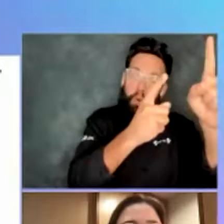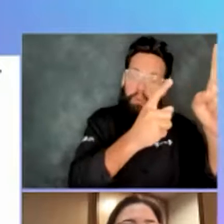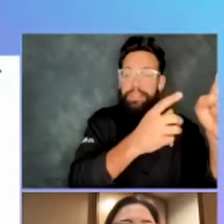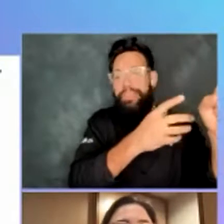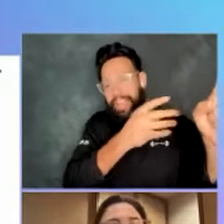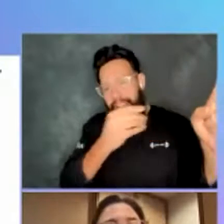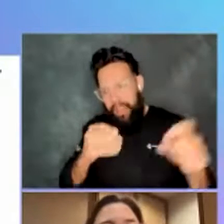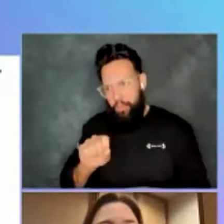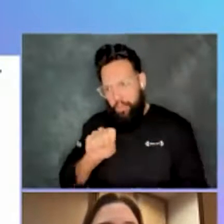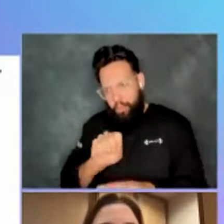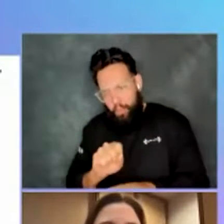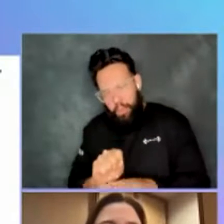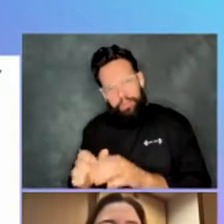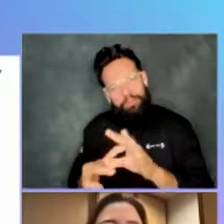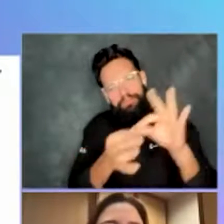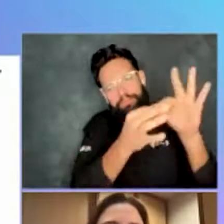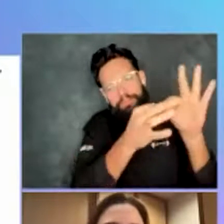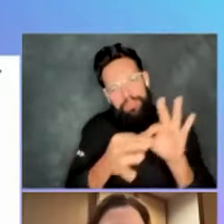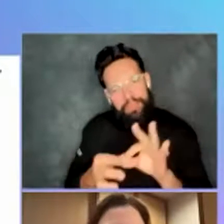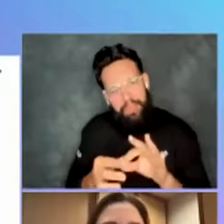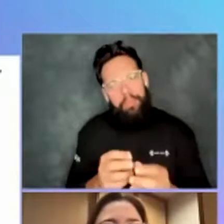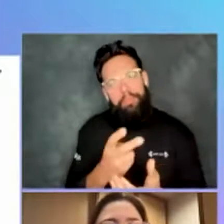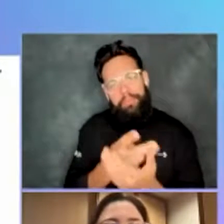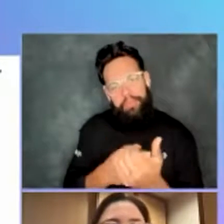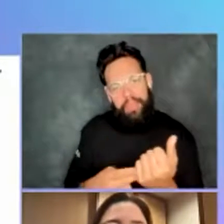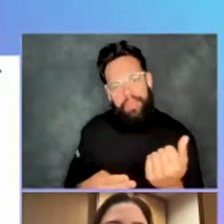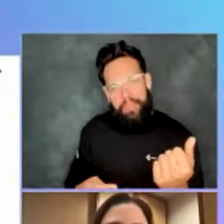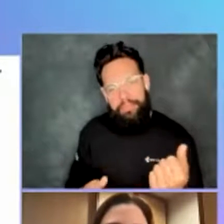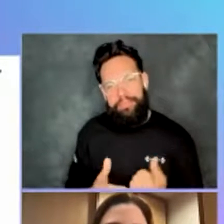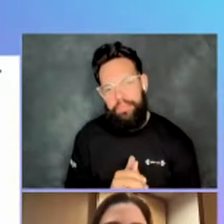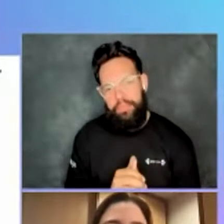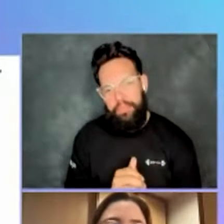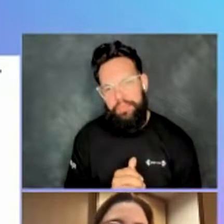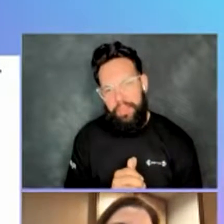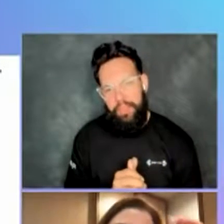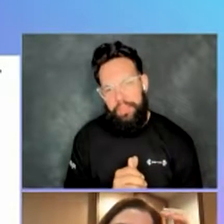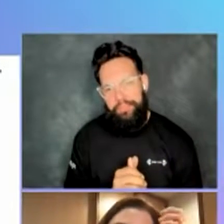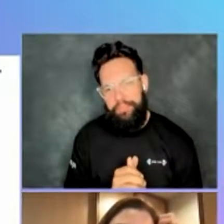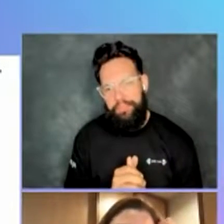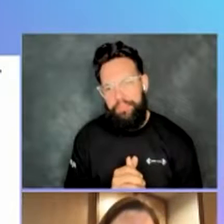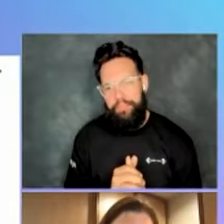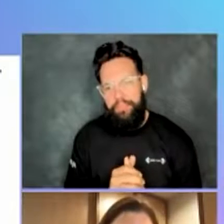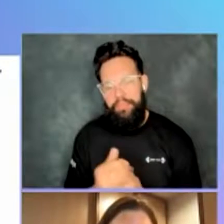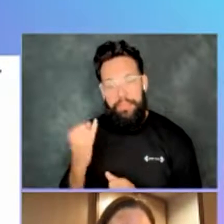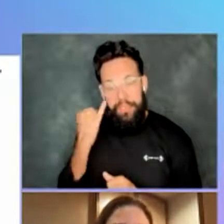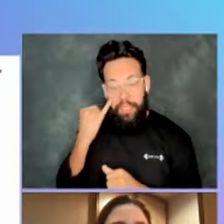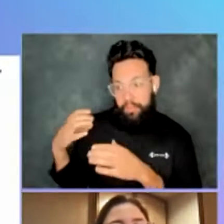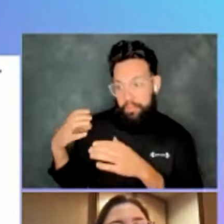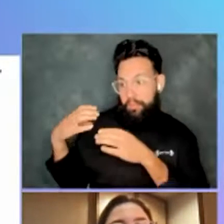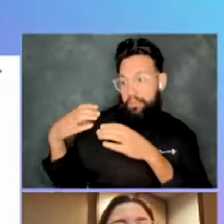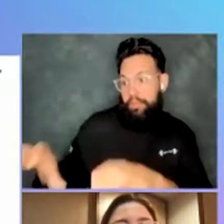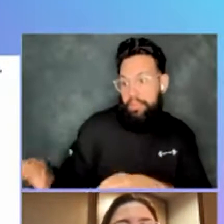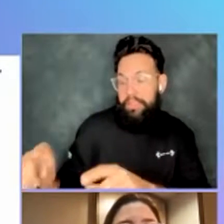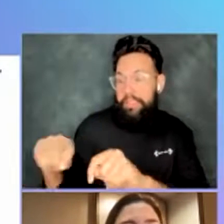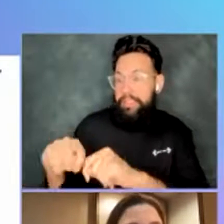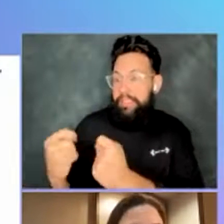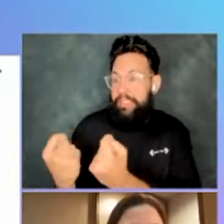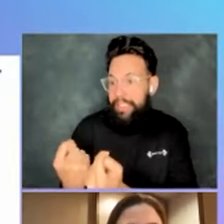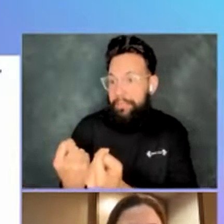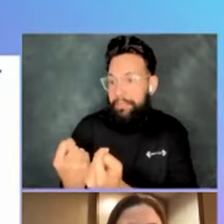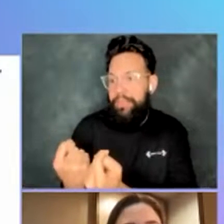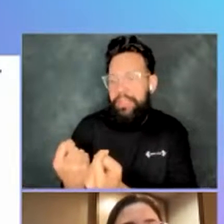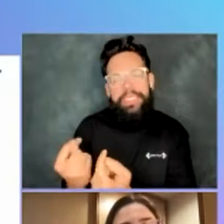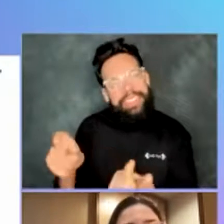leadership. And if you focus on only top down, your teams won't have the skills required to deliver the ask. So you need to use